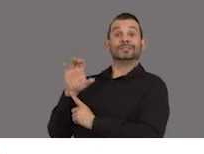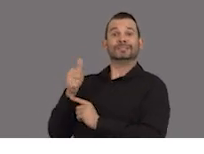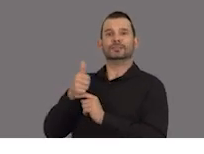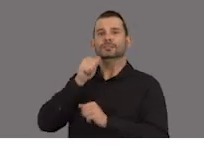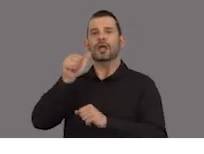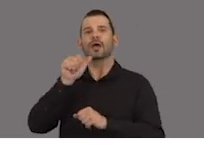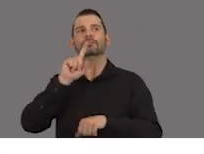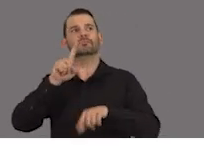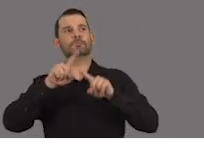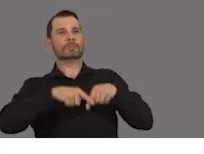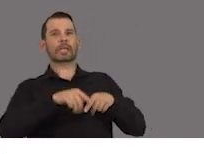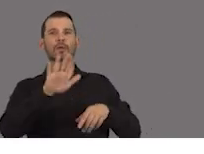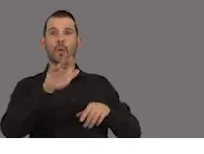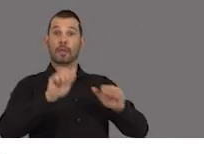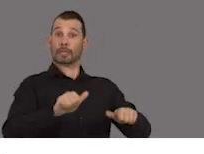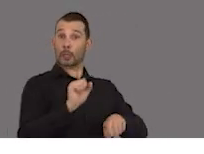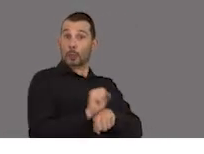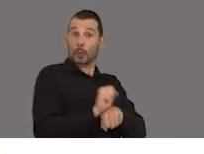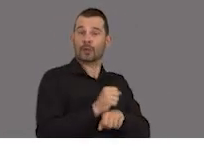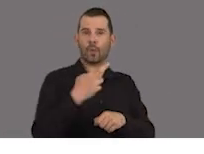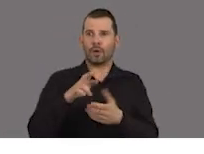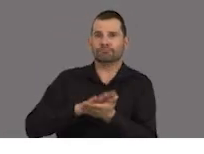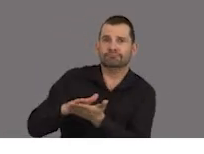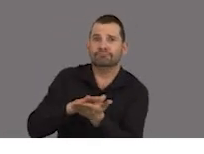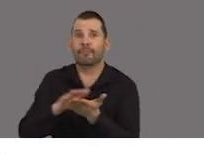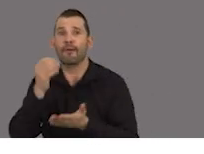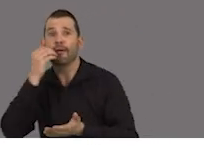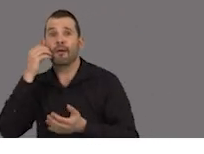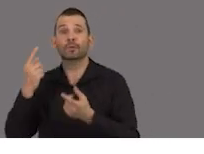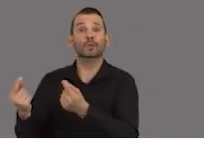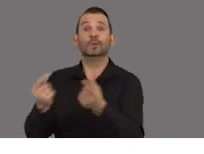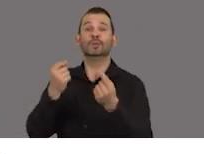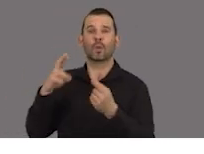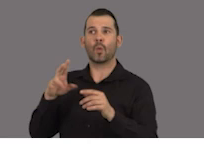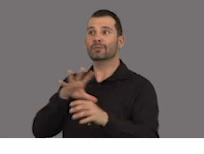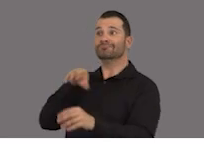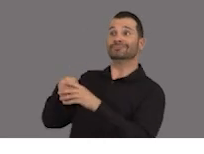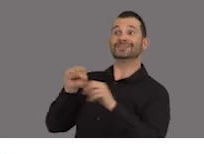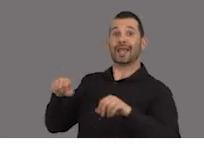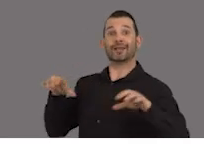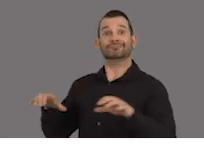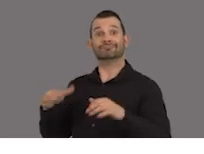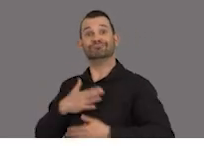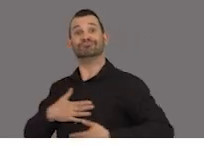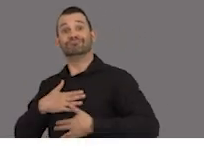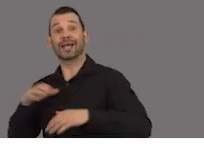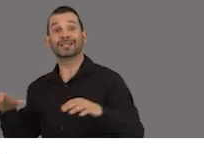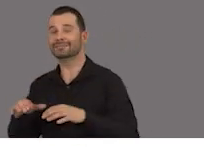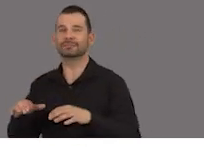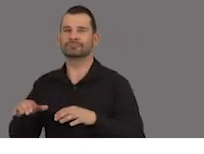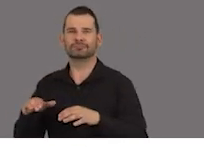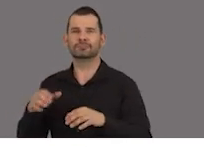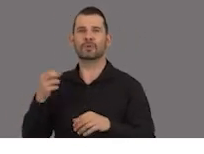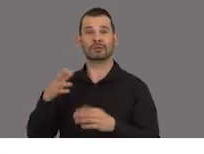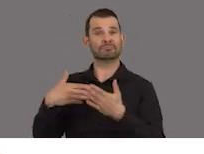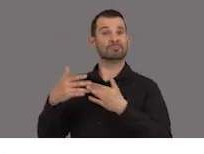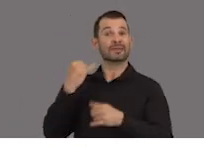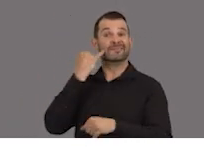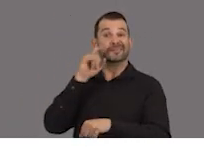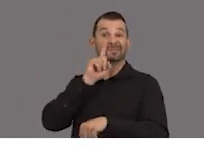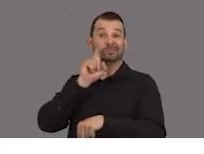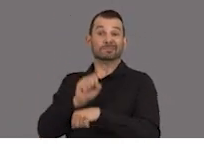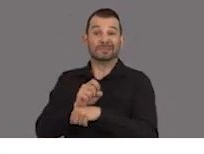Eligibility for the DTC is not based on your ability to work, to do housekeeping activities, or to engage in